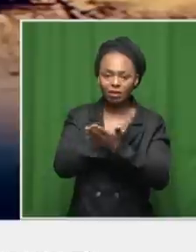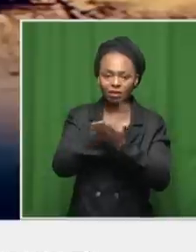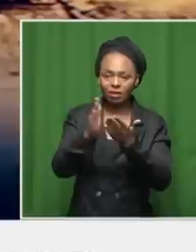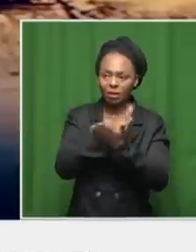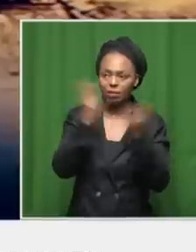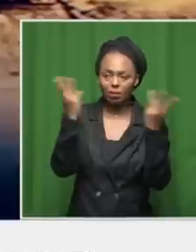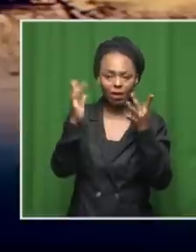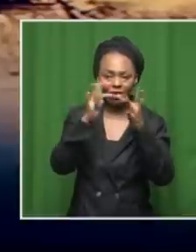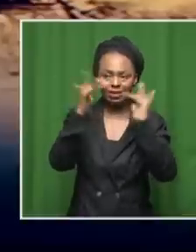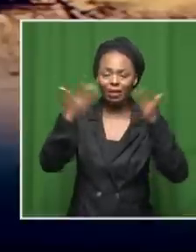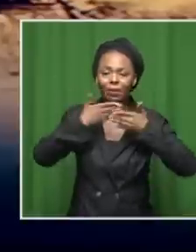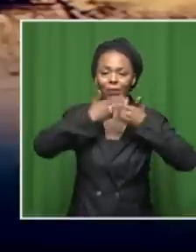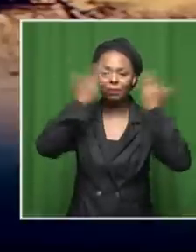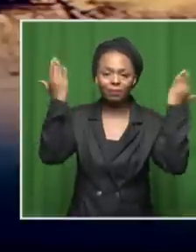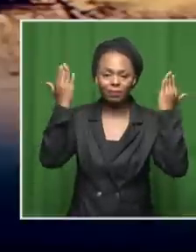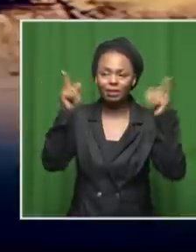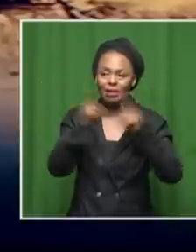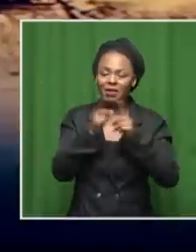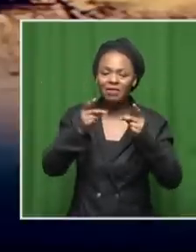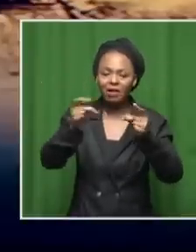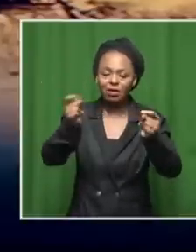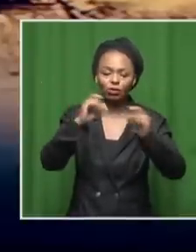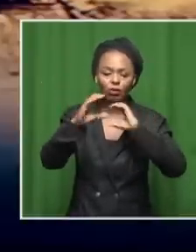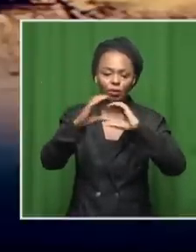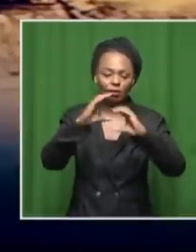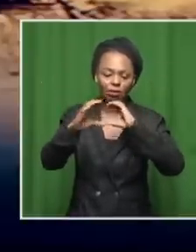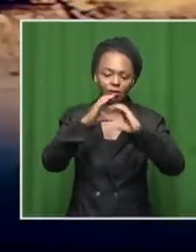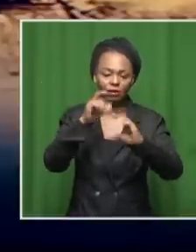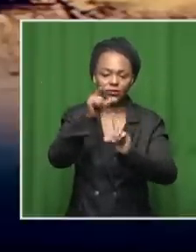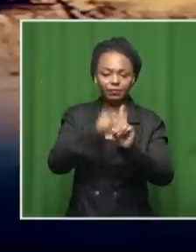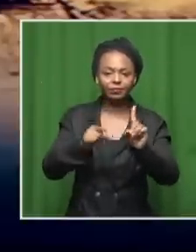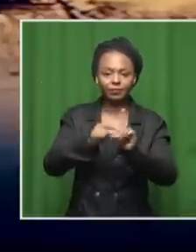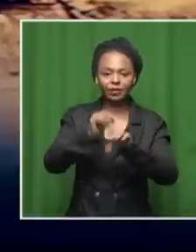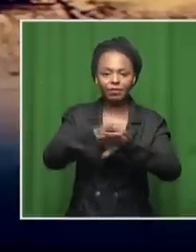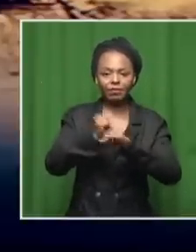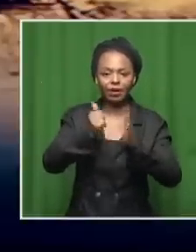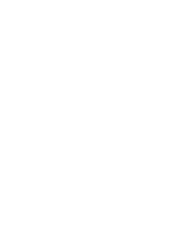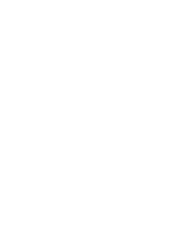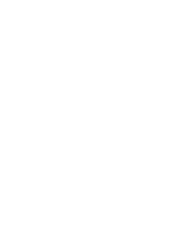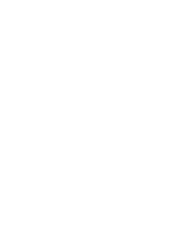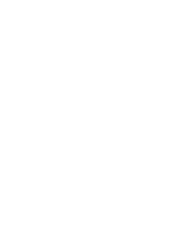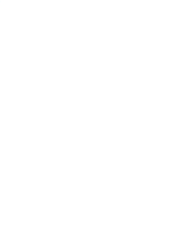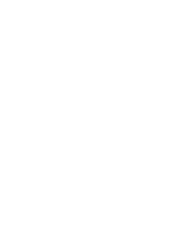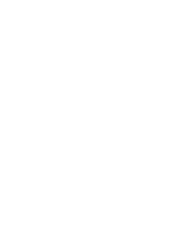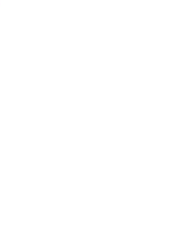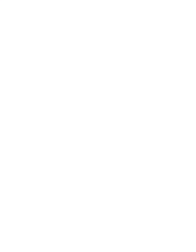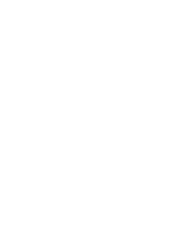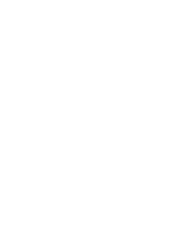internet access still and fast communications. Arthur Goldstuck is the founder of World Wide Works.